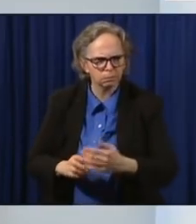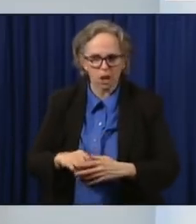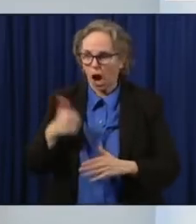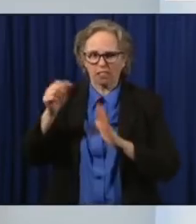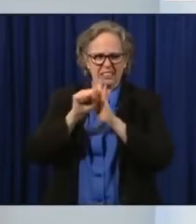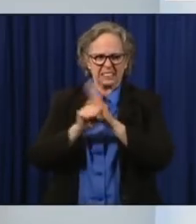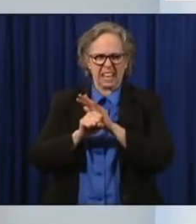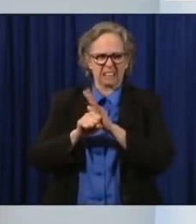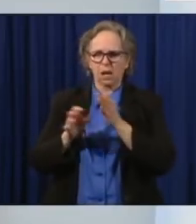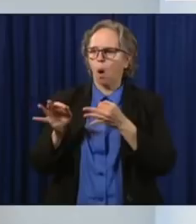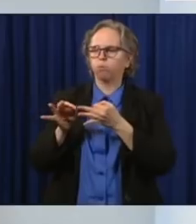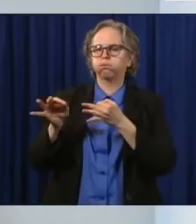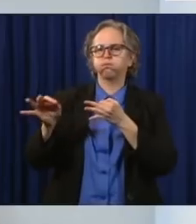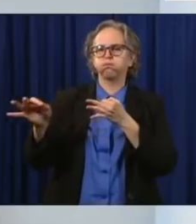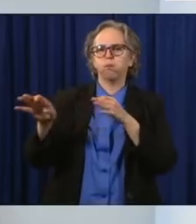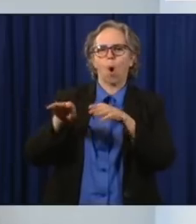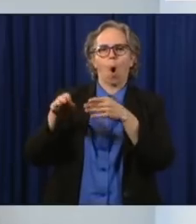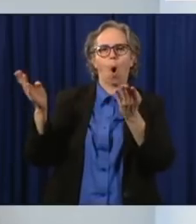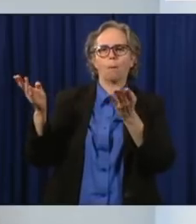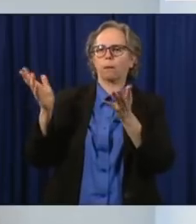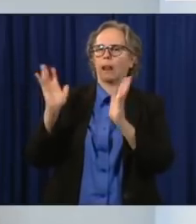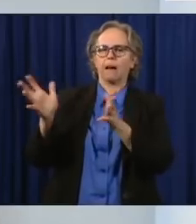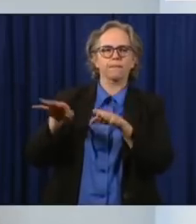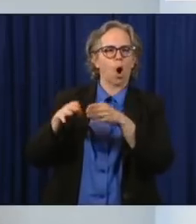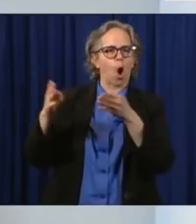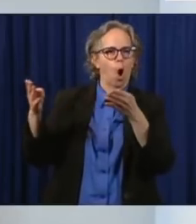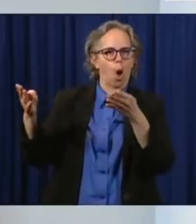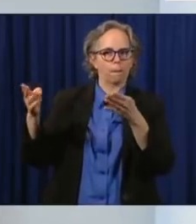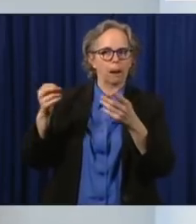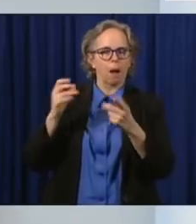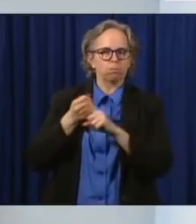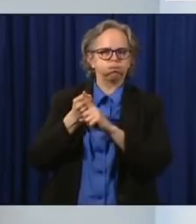action. But even though